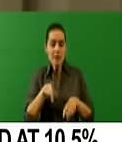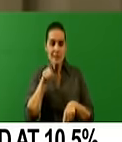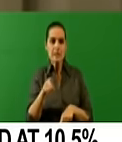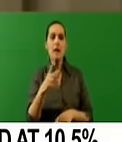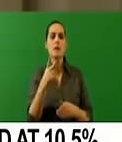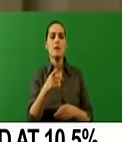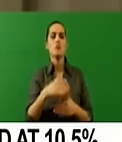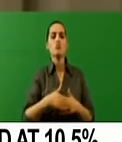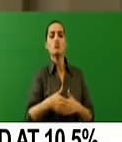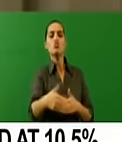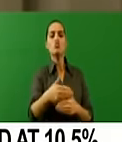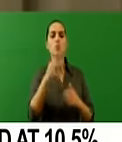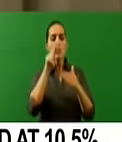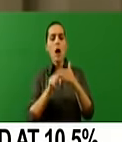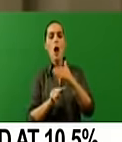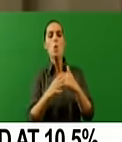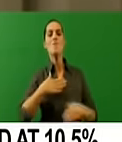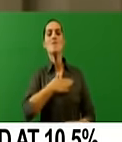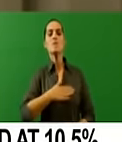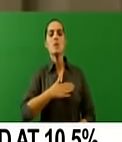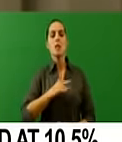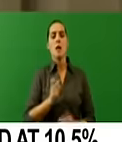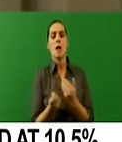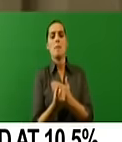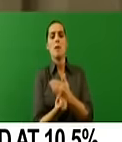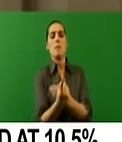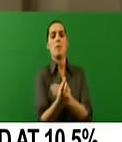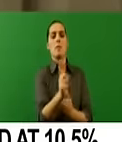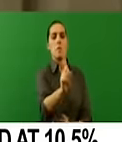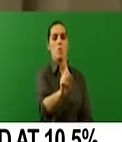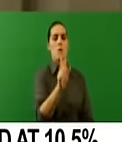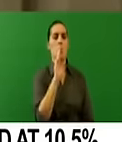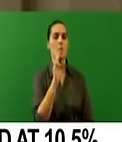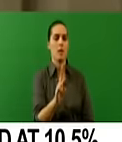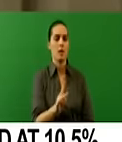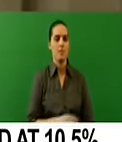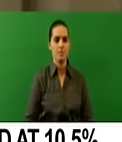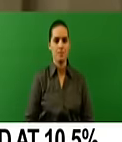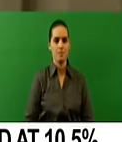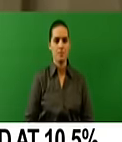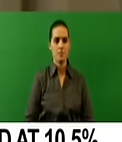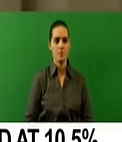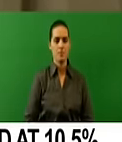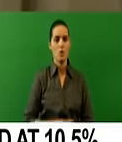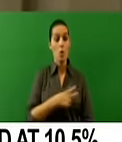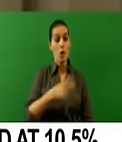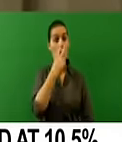evolve, and that we were able to base our views on a forward-looking basis rather